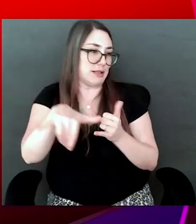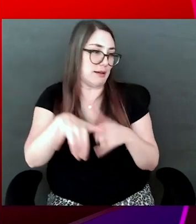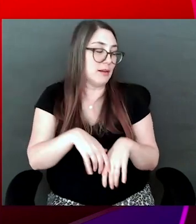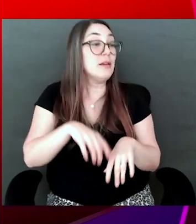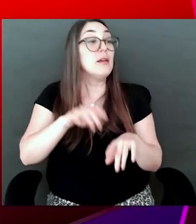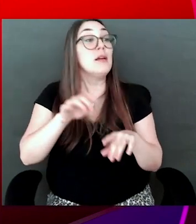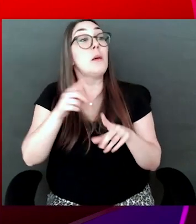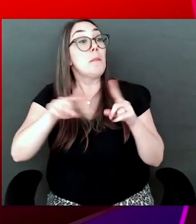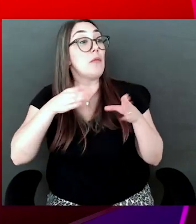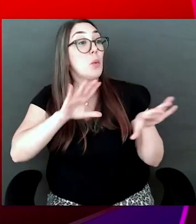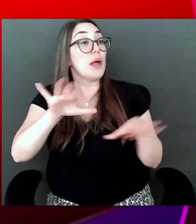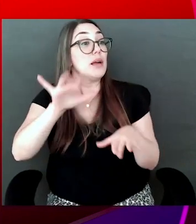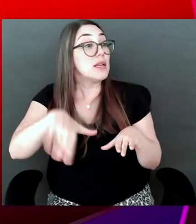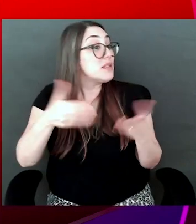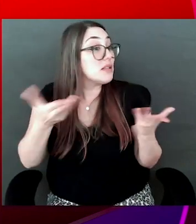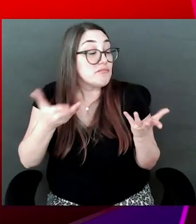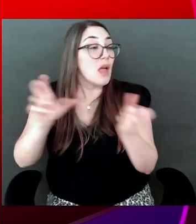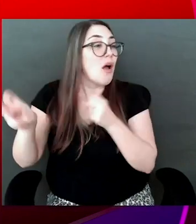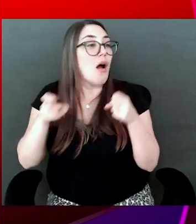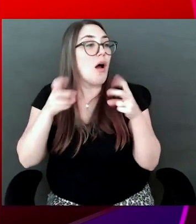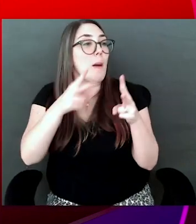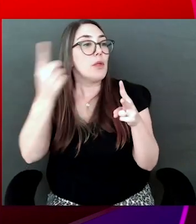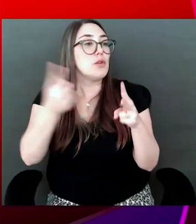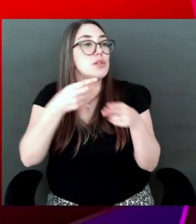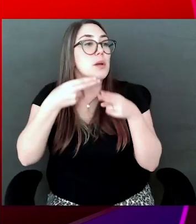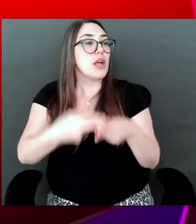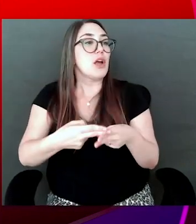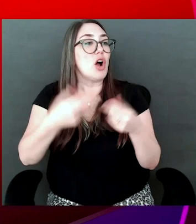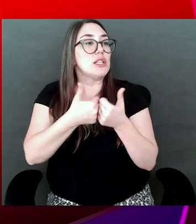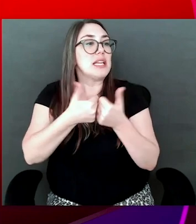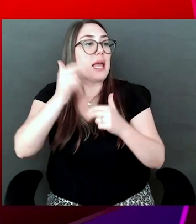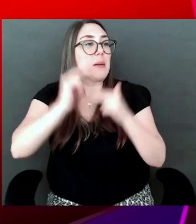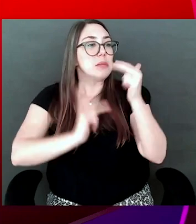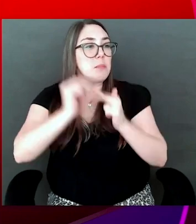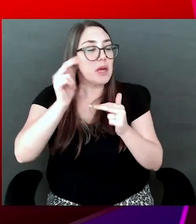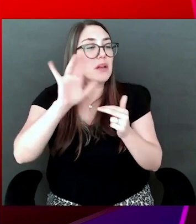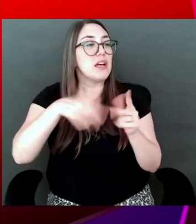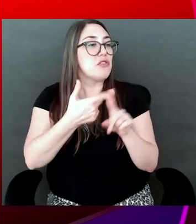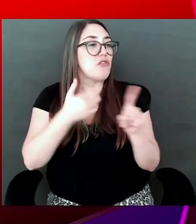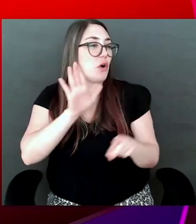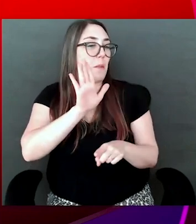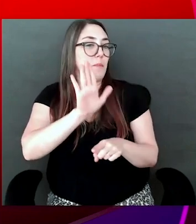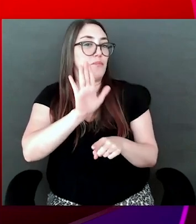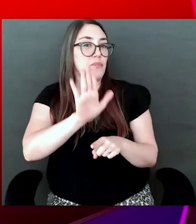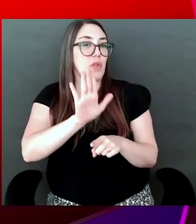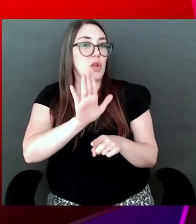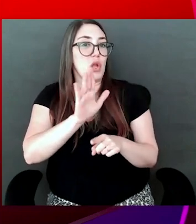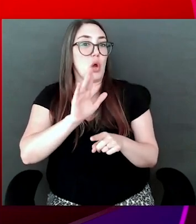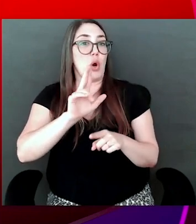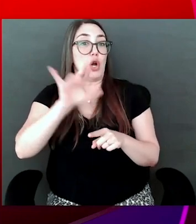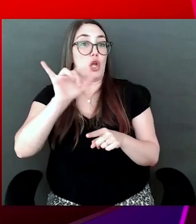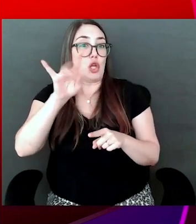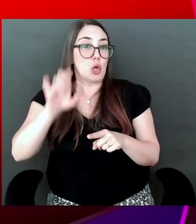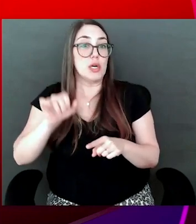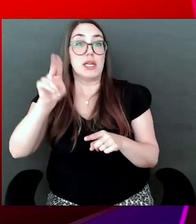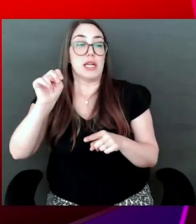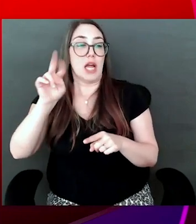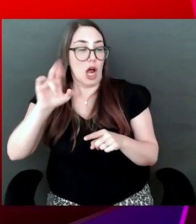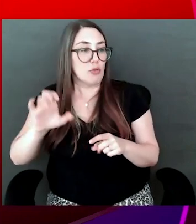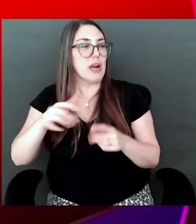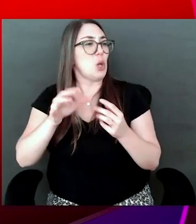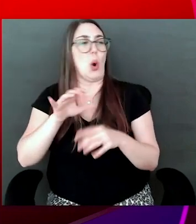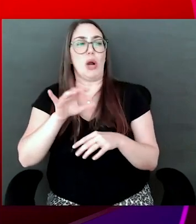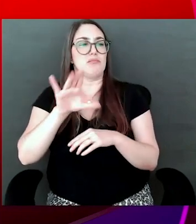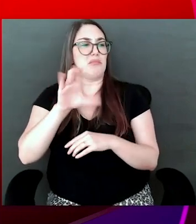it does that is that you upload something called a game server build. So typically this is from your game engine like Unity or Unreal or your custom engine, and you run